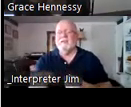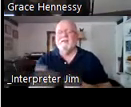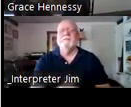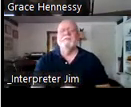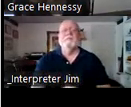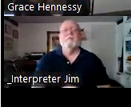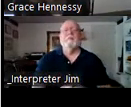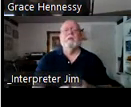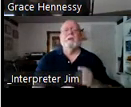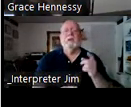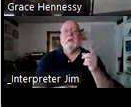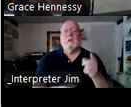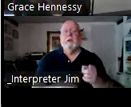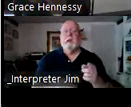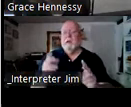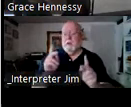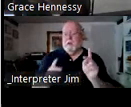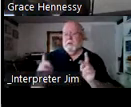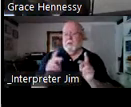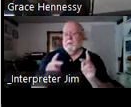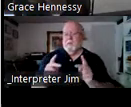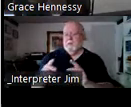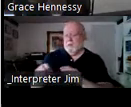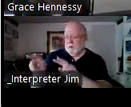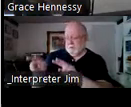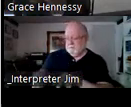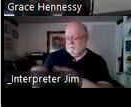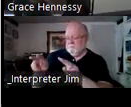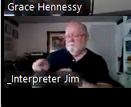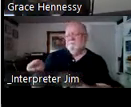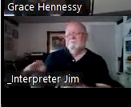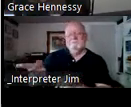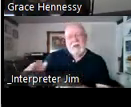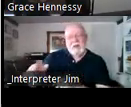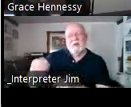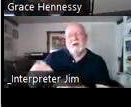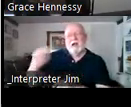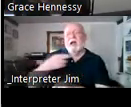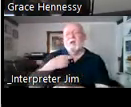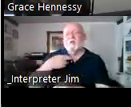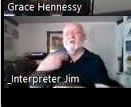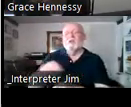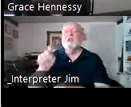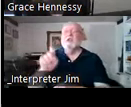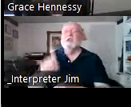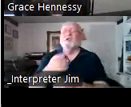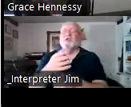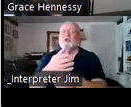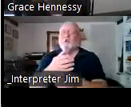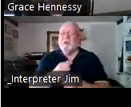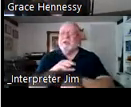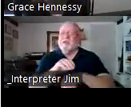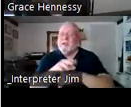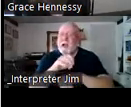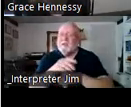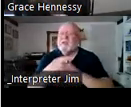Individuals who are rated by the CSSRS as moderate or high risk should also receive lethal means counseling, so counseling on access to